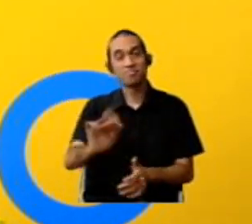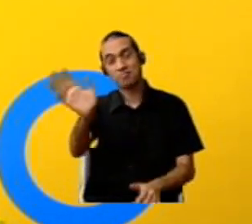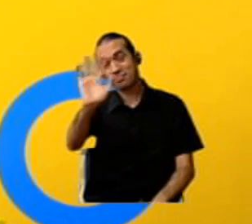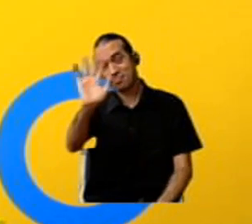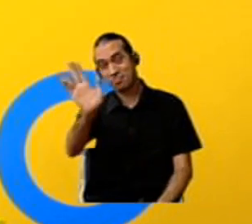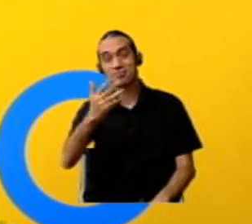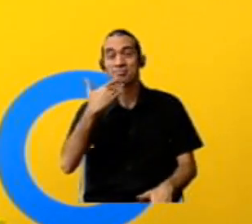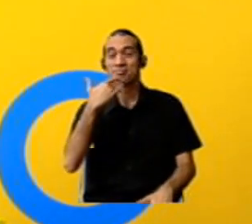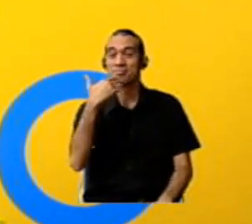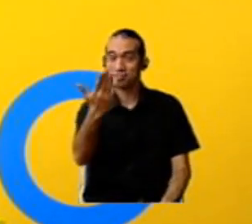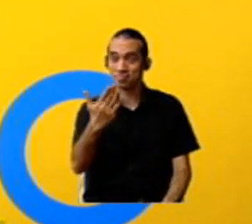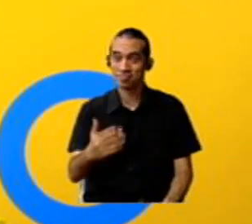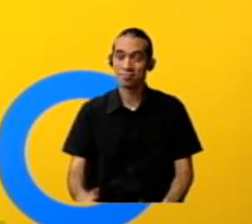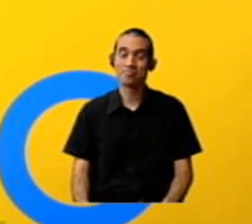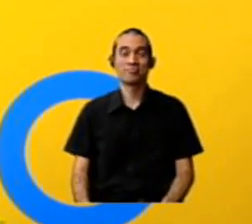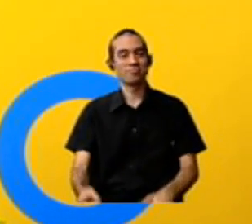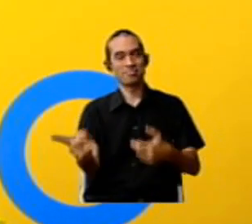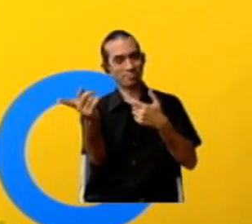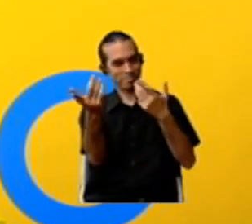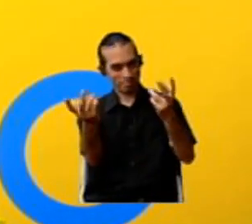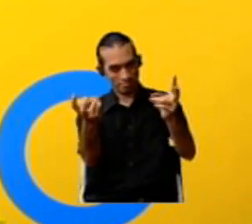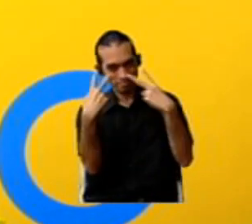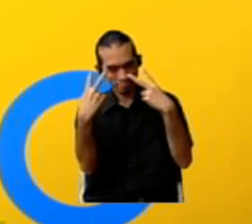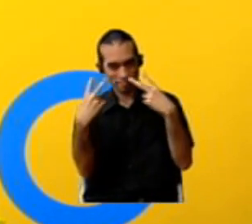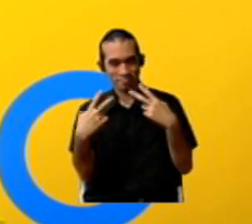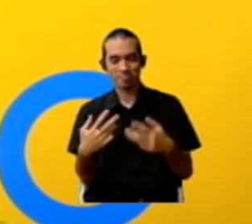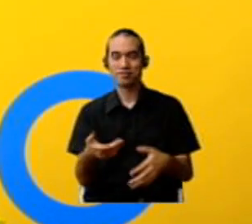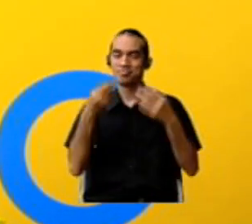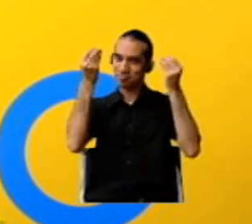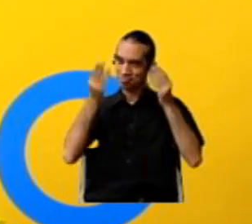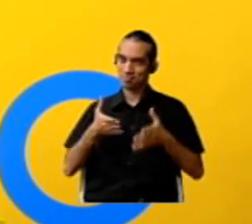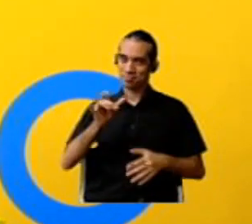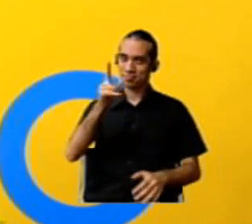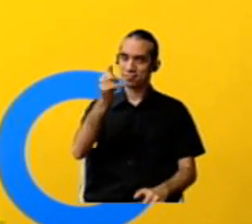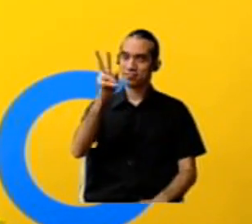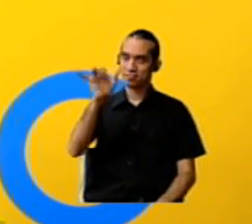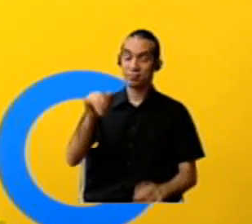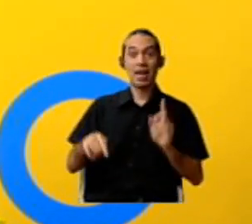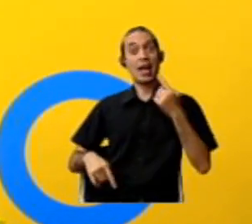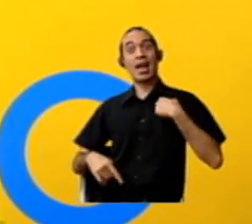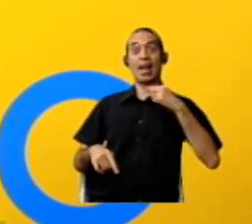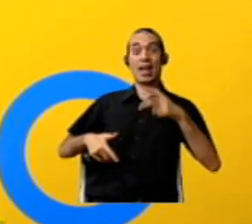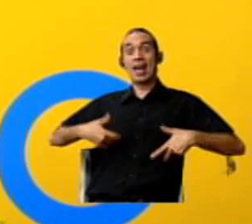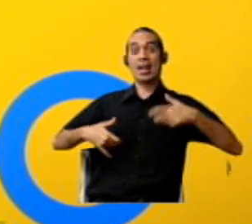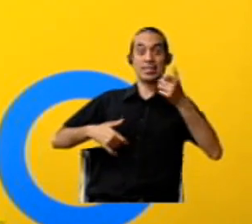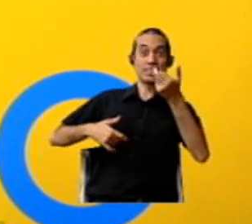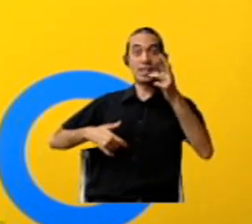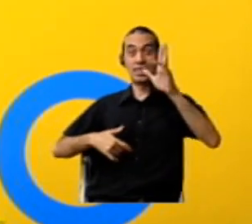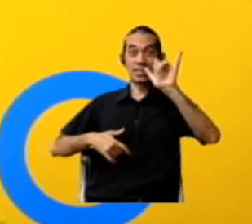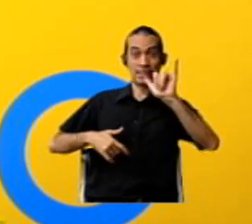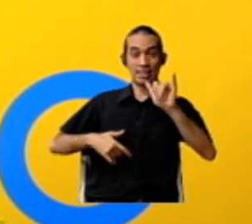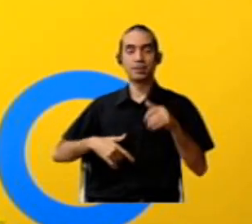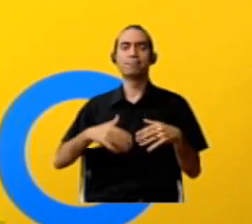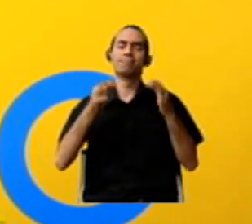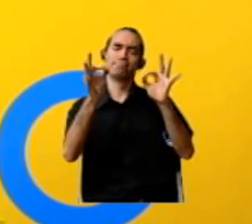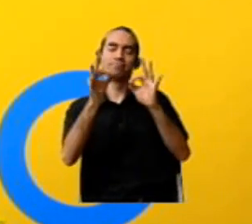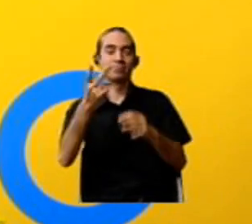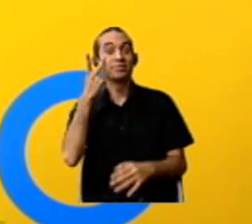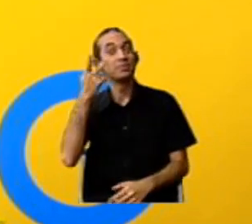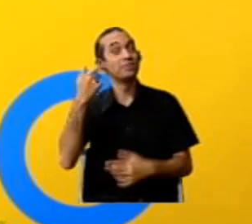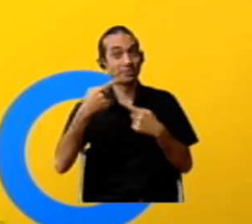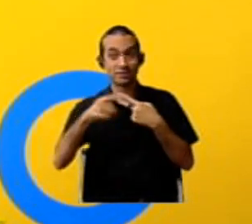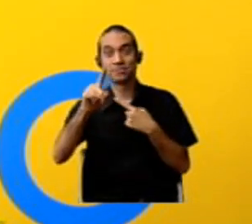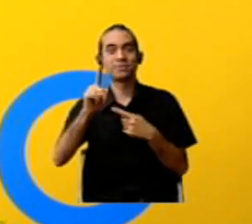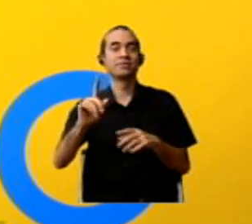go. Thank you very much for joining me. This was Teacher Greivin and Charlie. Very good. See you.